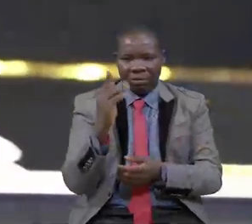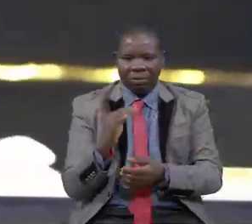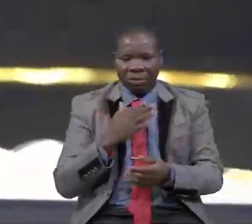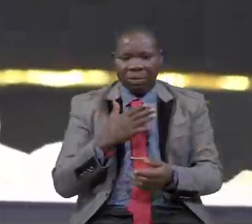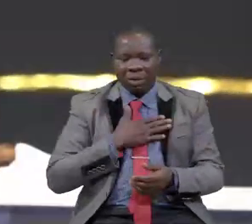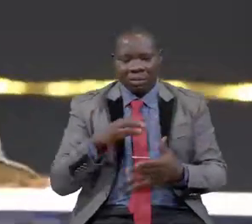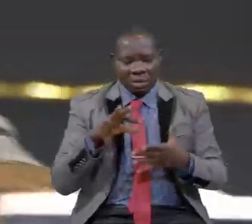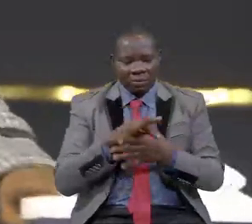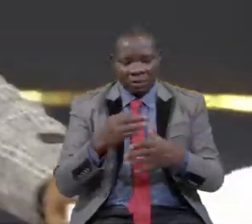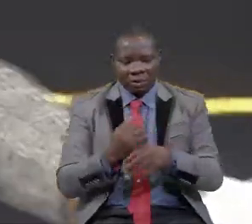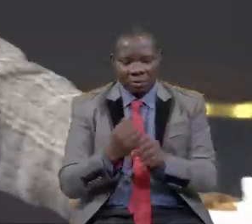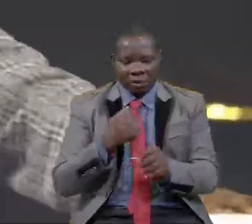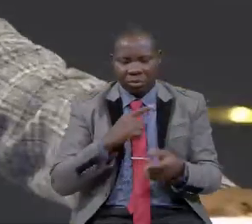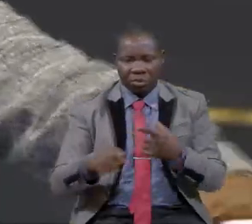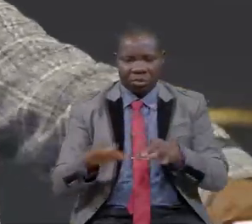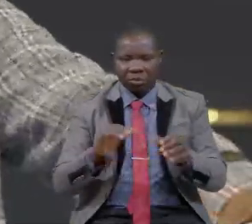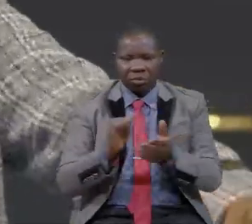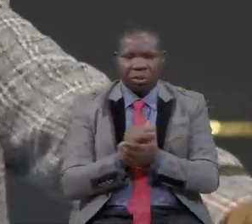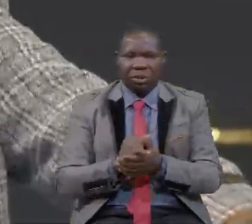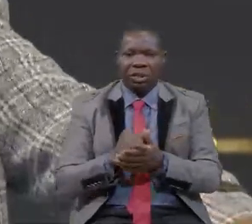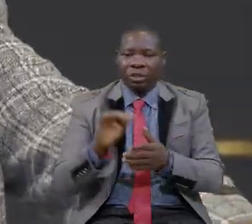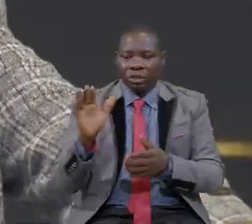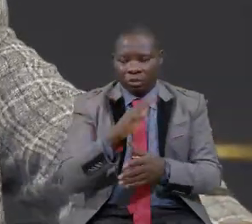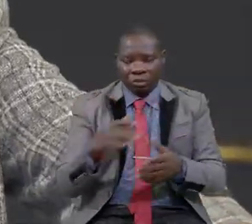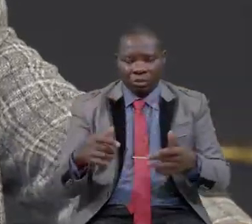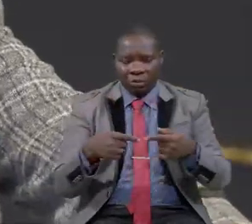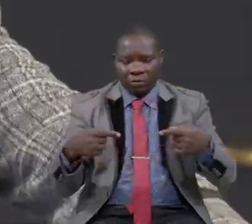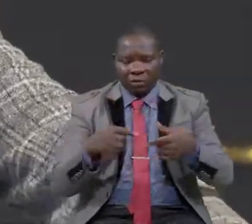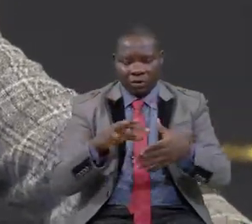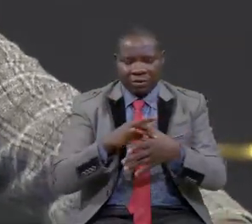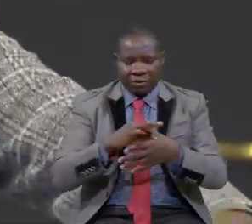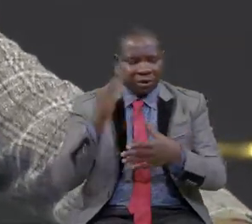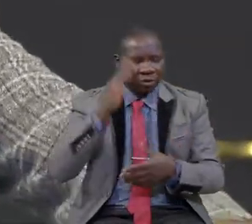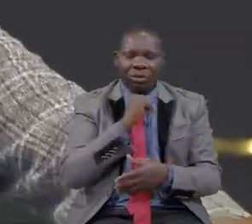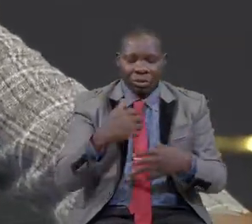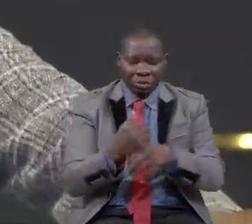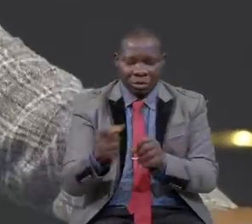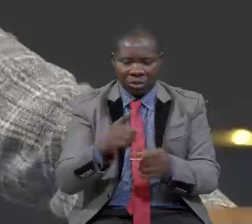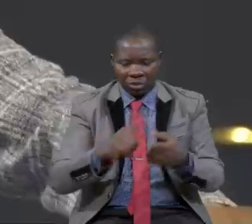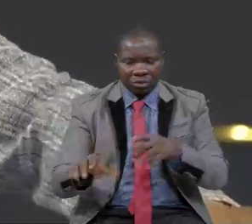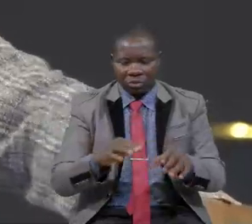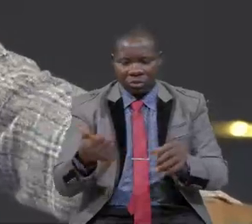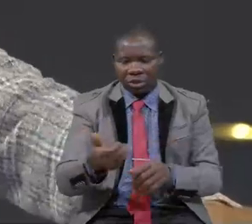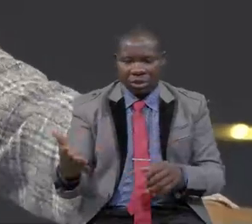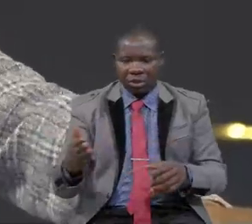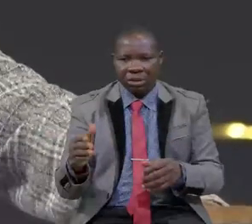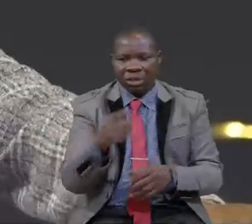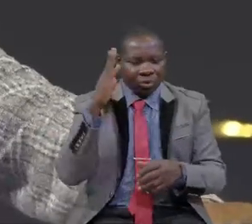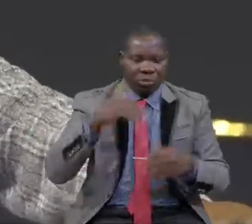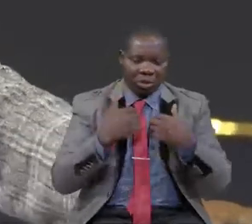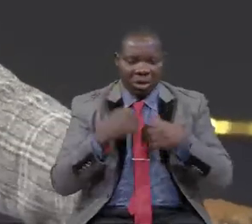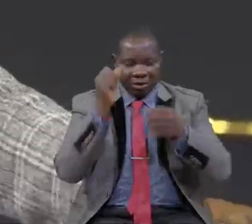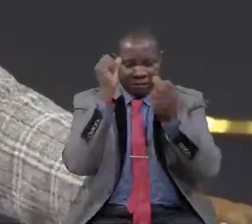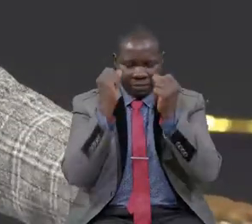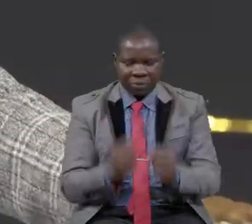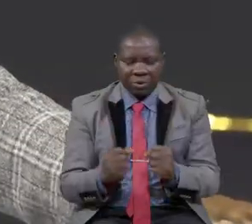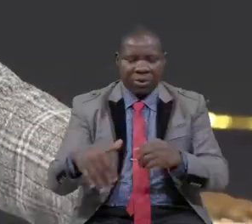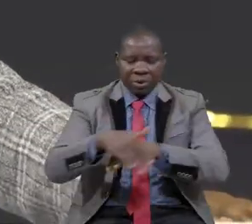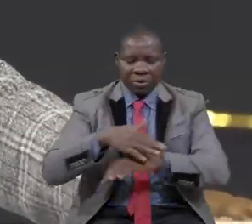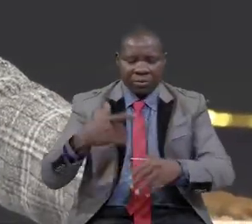Your flesh will not make you to do anything. You'll have power over the flesh, over that